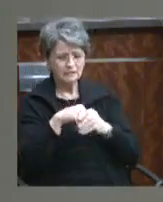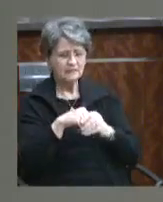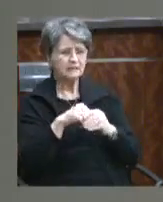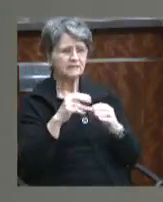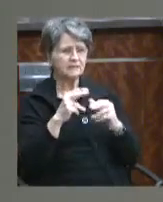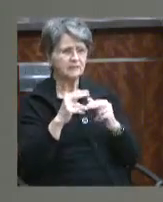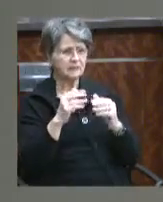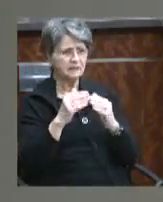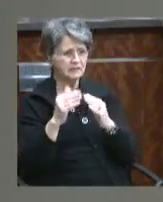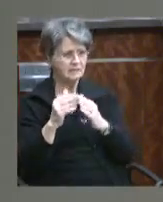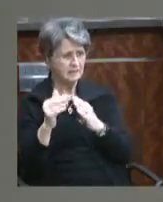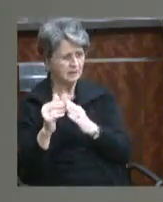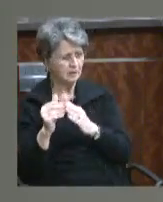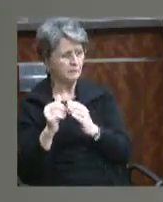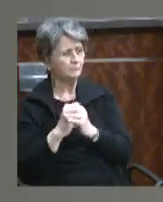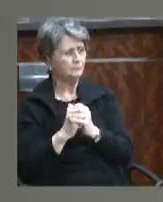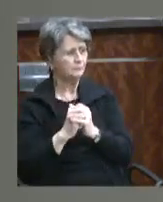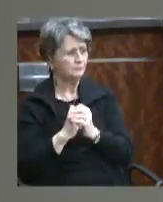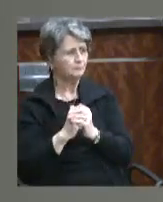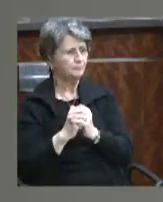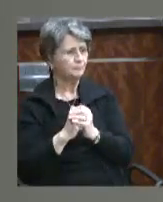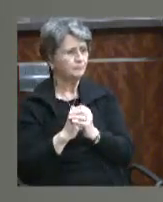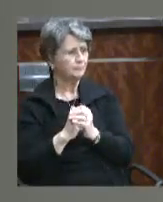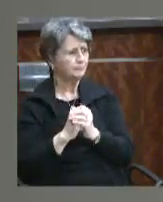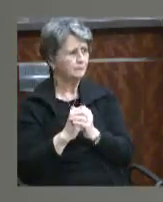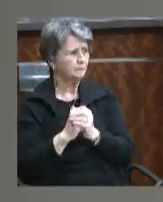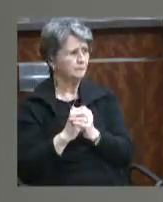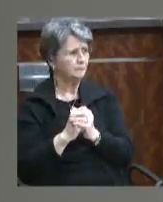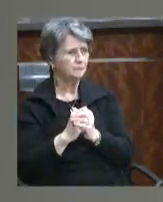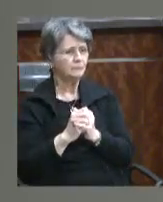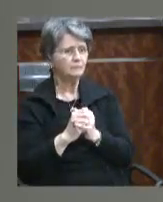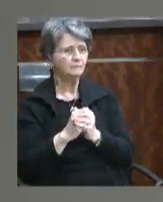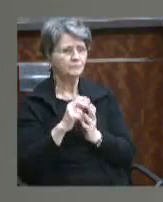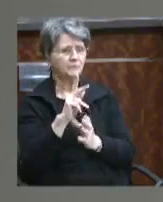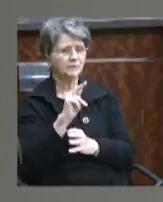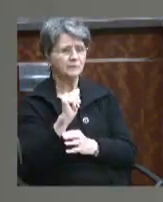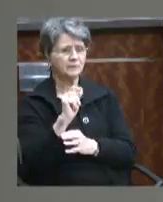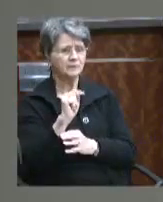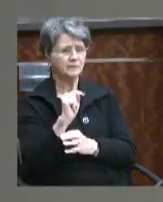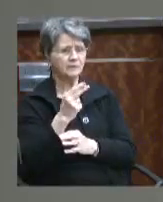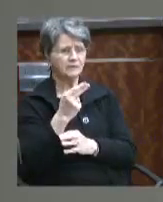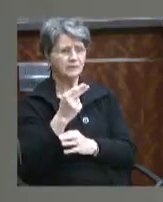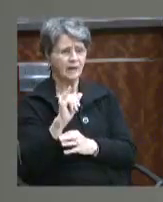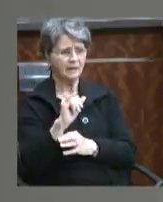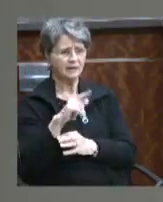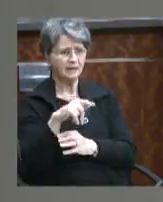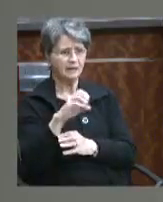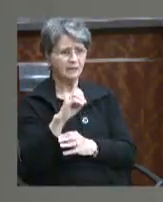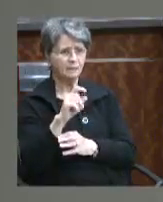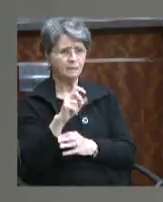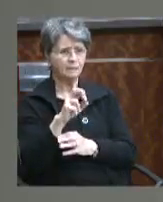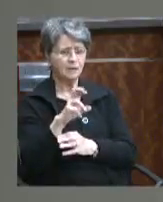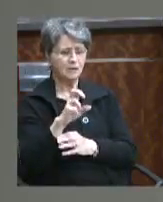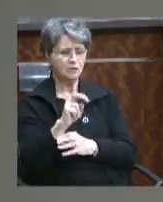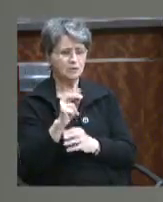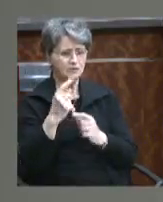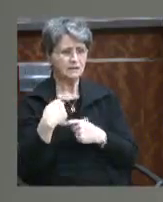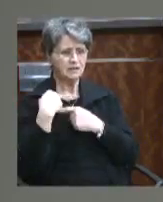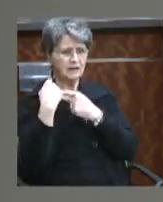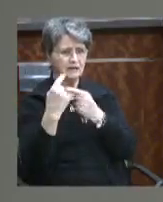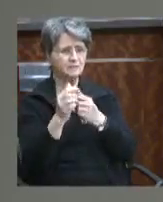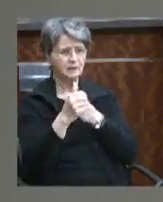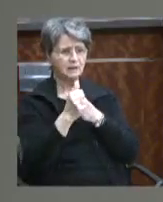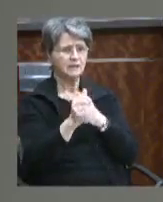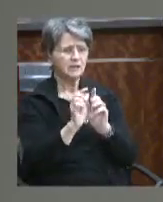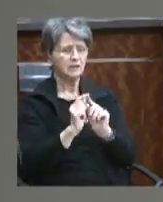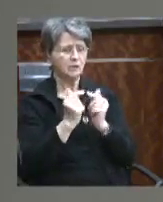I've asked to come here tonight Ms. Kathy Peterson, who has been leading a group of people in the